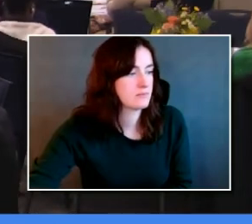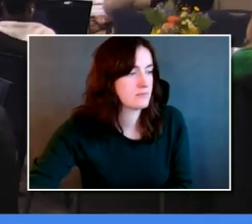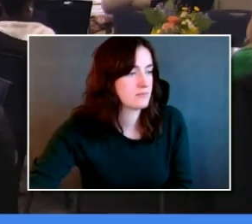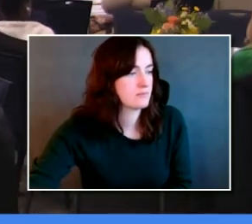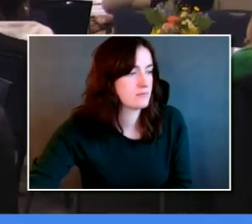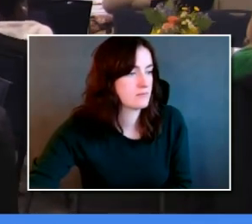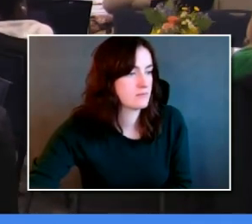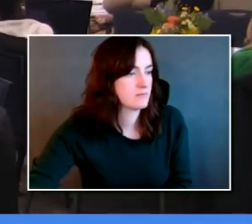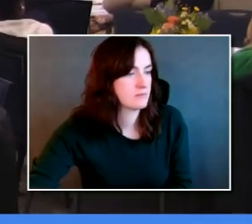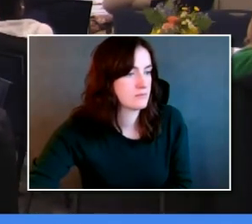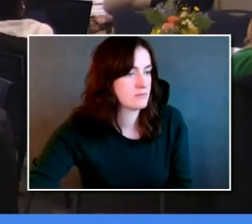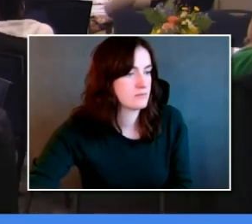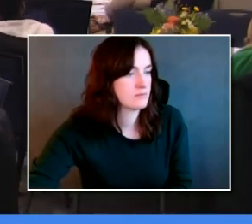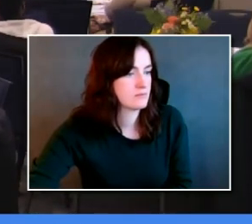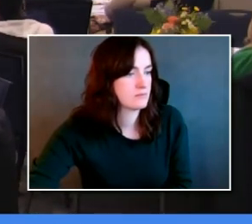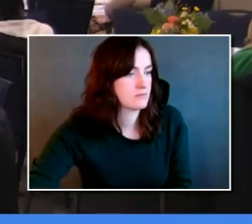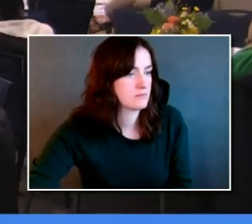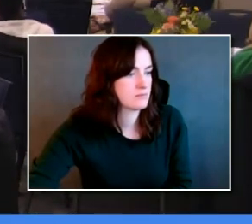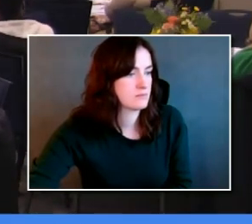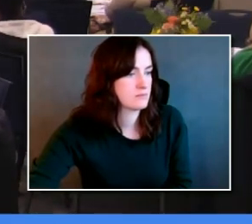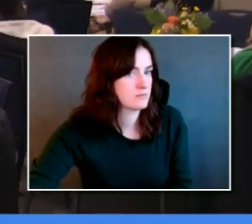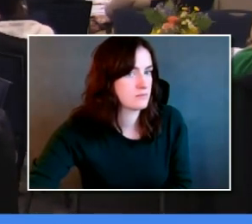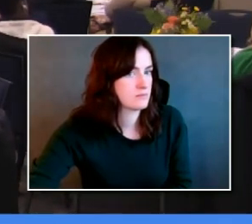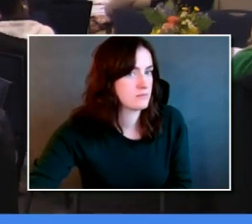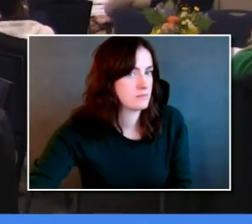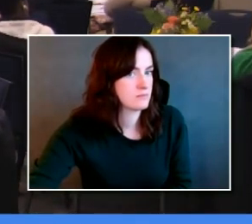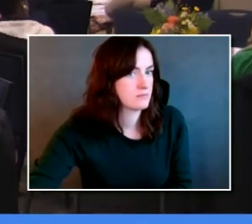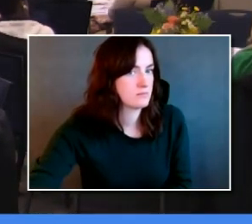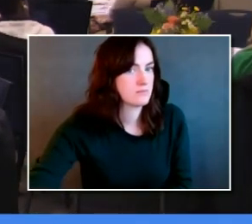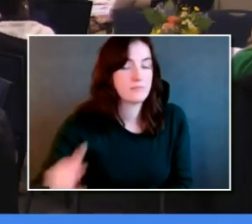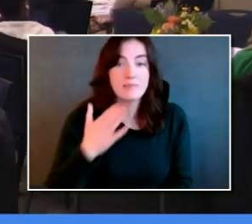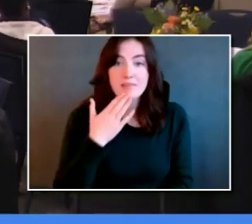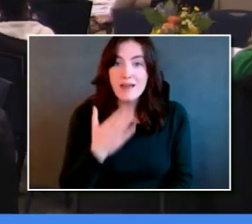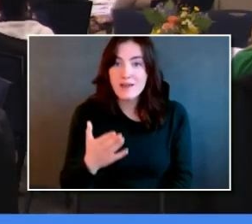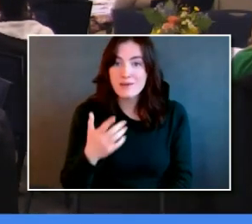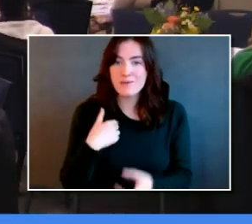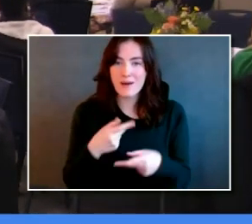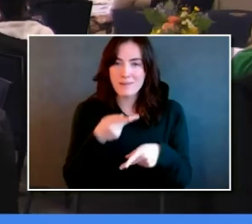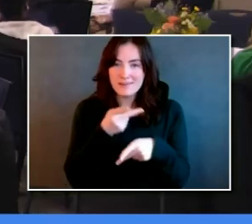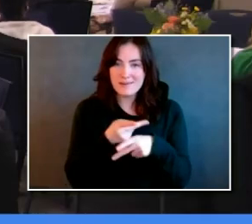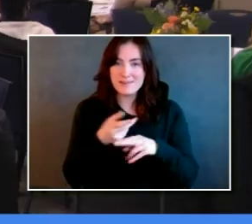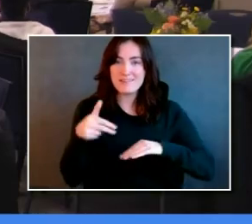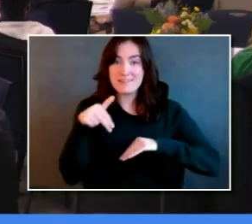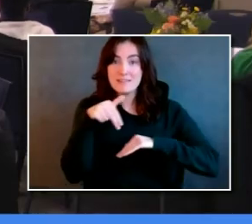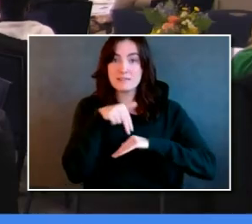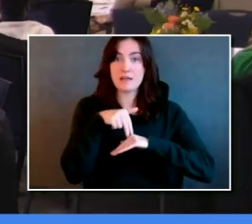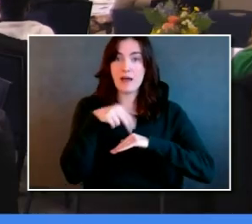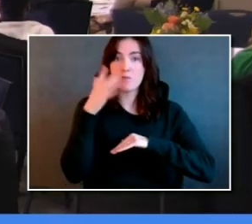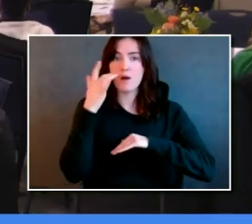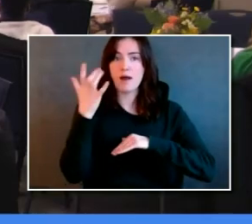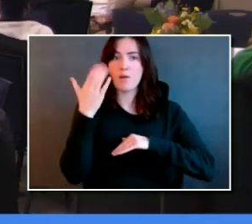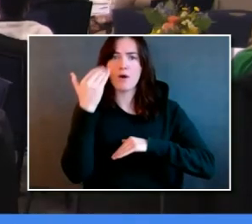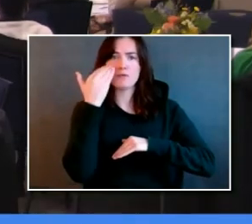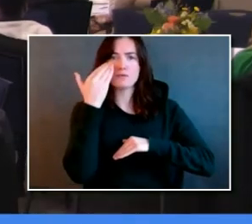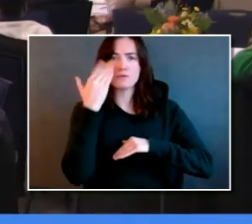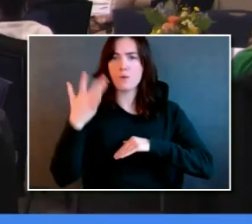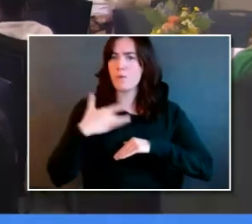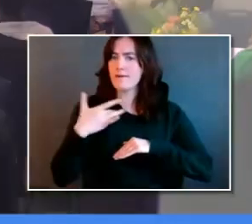Thank you. So I'm keeping the step because I wanted to know what it was like to be 6 feet tall. I've